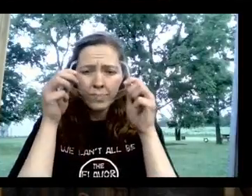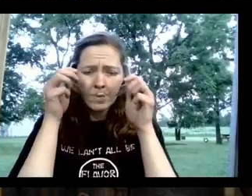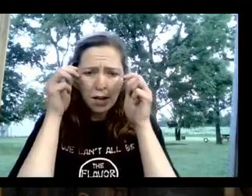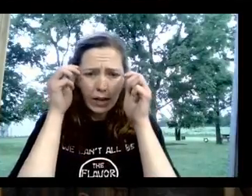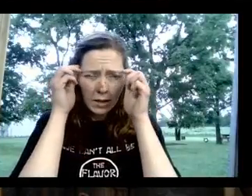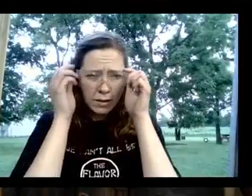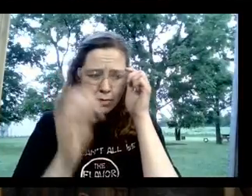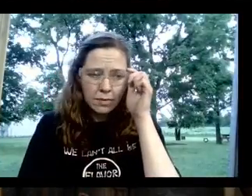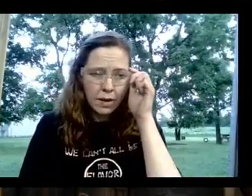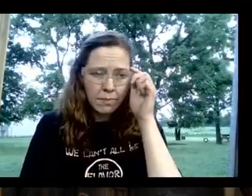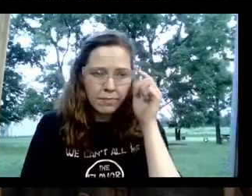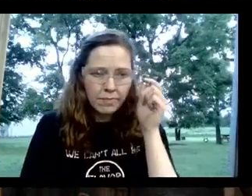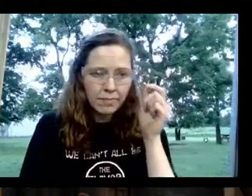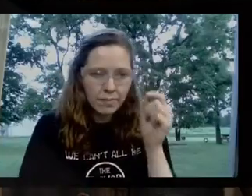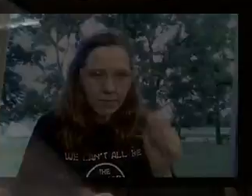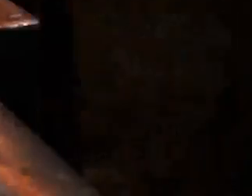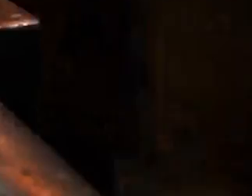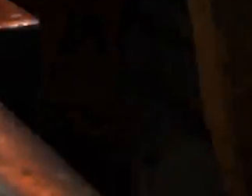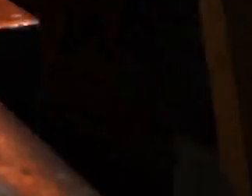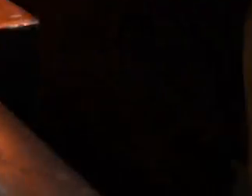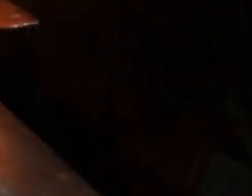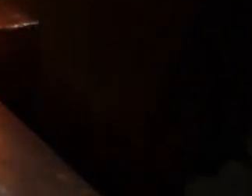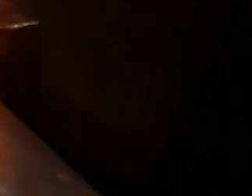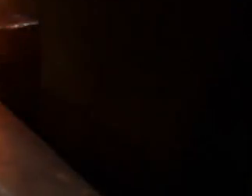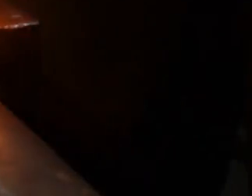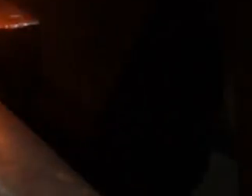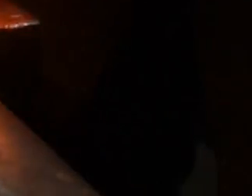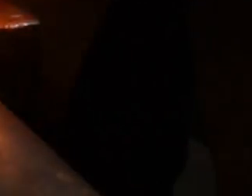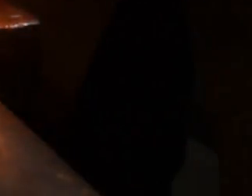good to go? Yep.